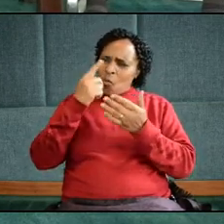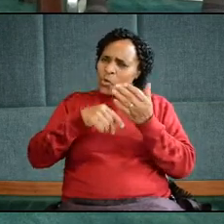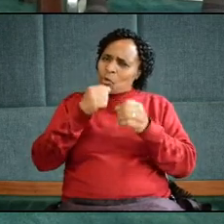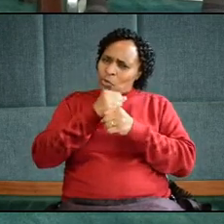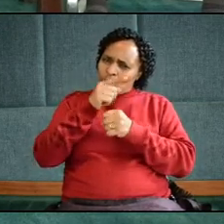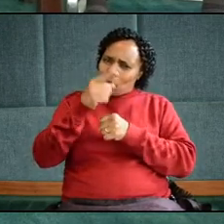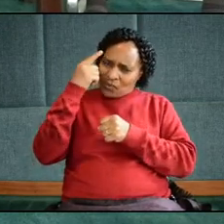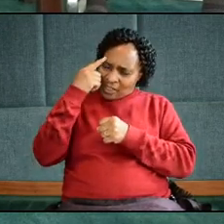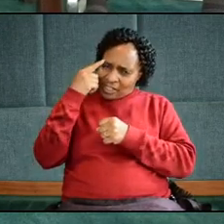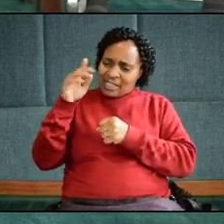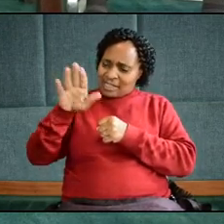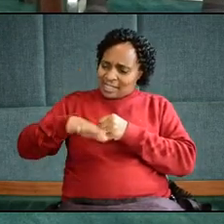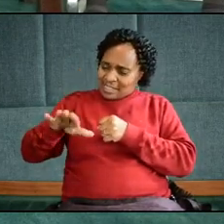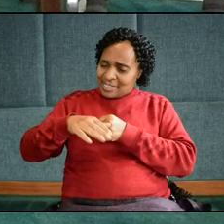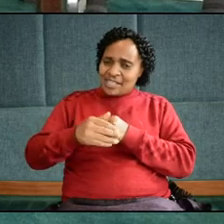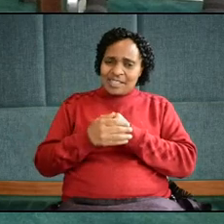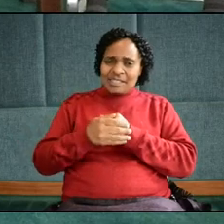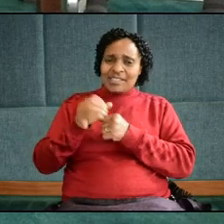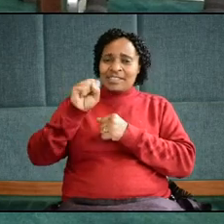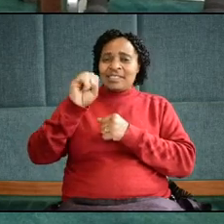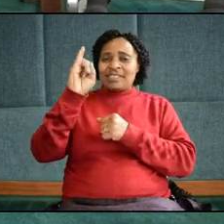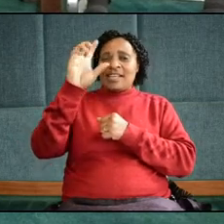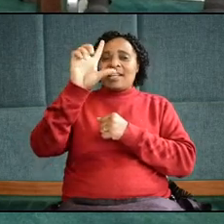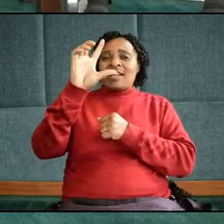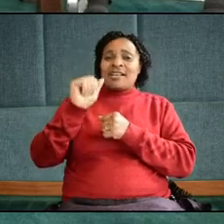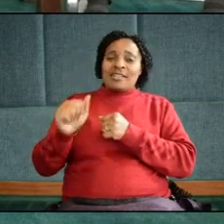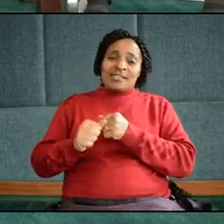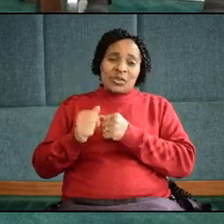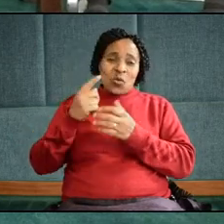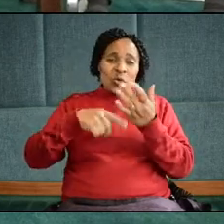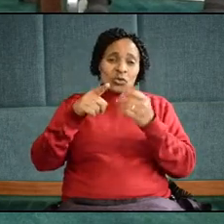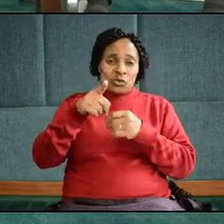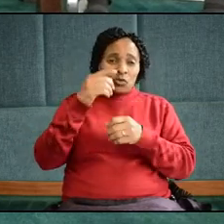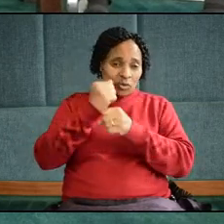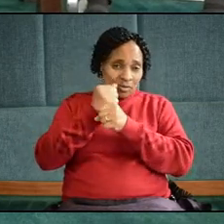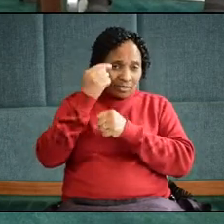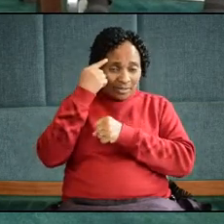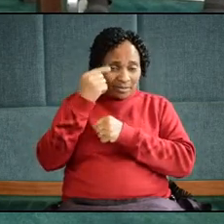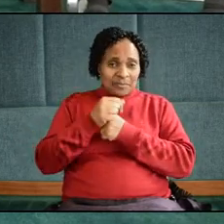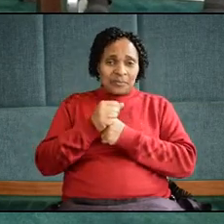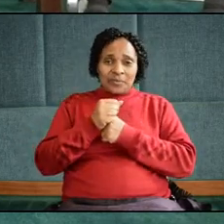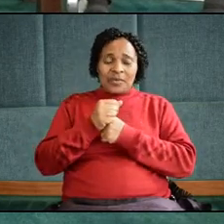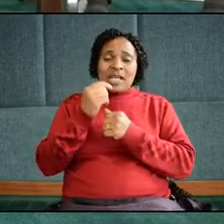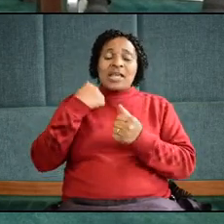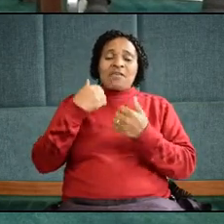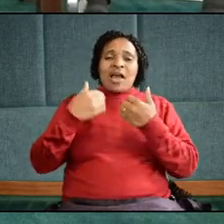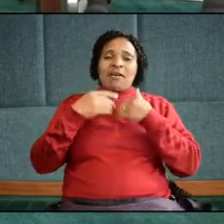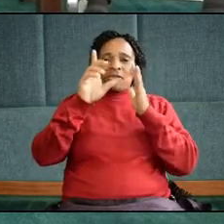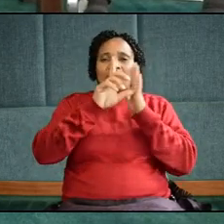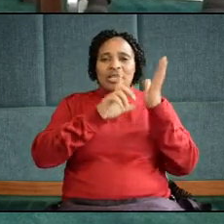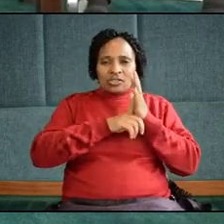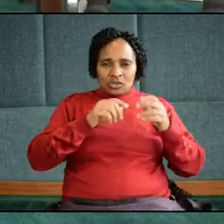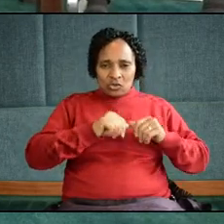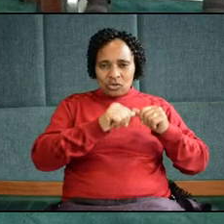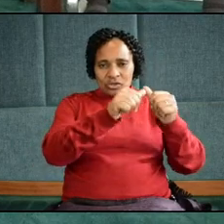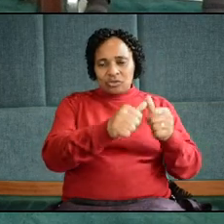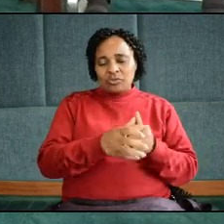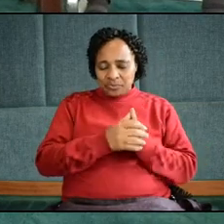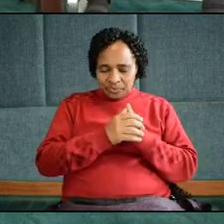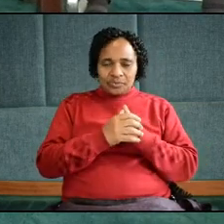think section. I'd like Silas to take us through that. The what do you think. If you have your lesson, you can just go ahead with us